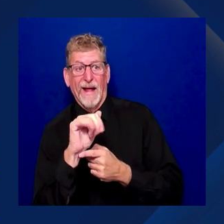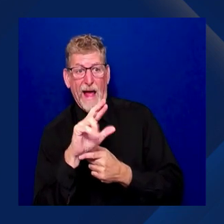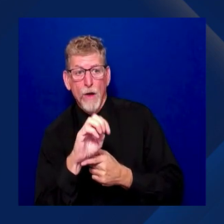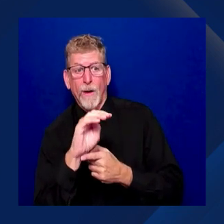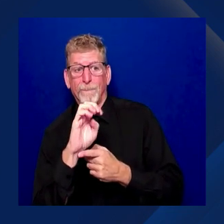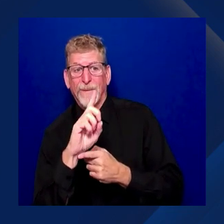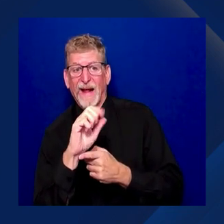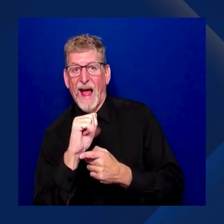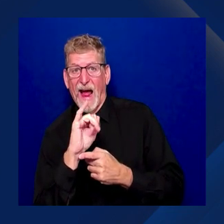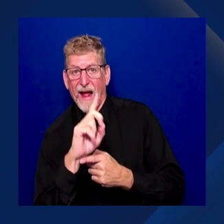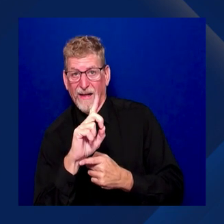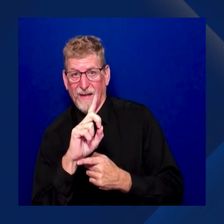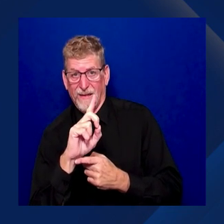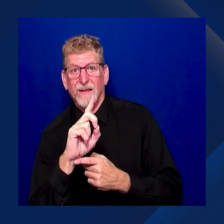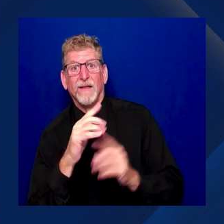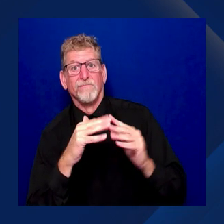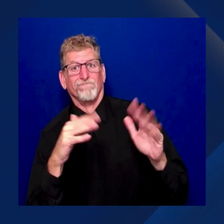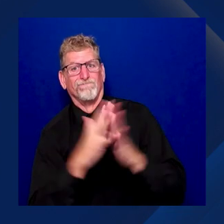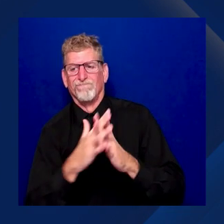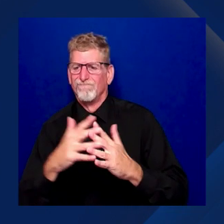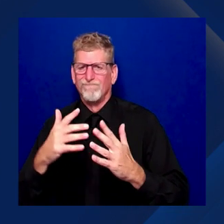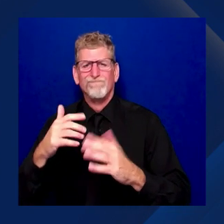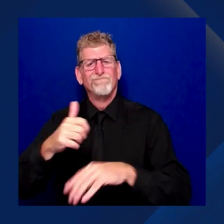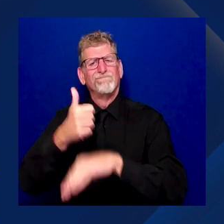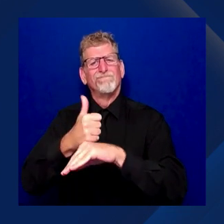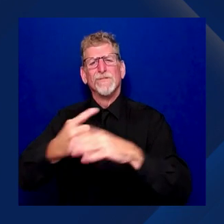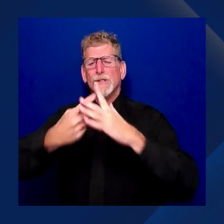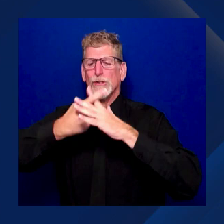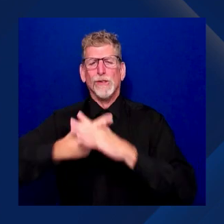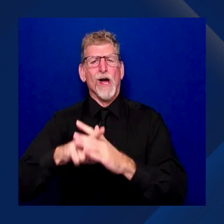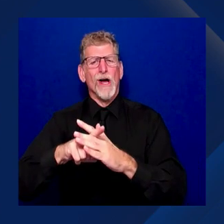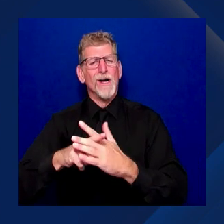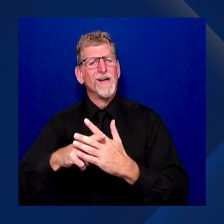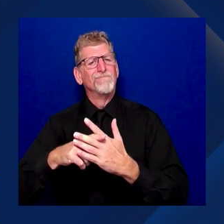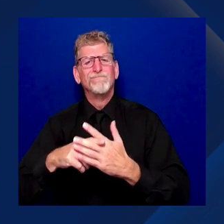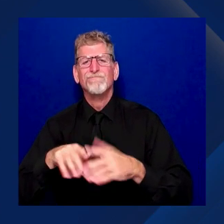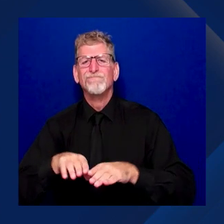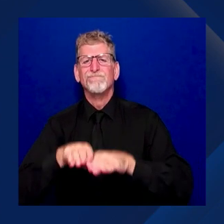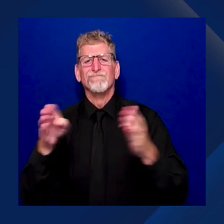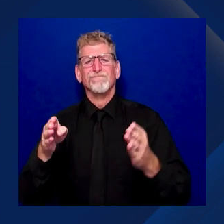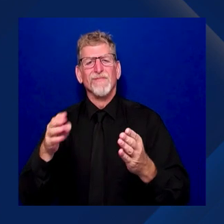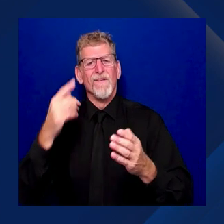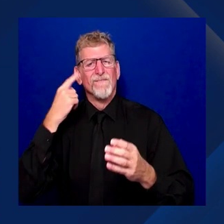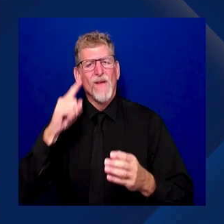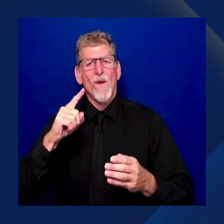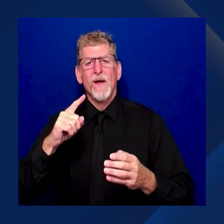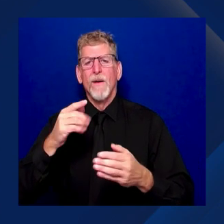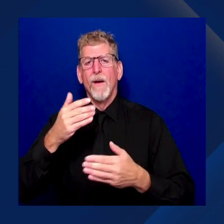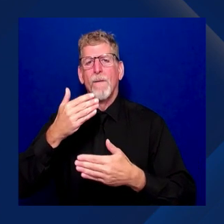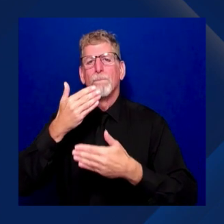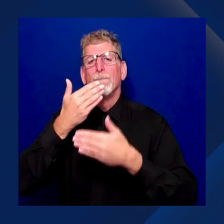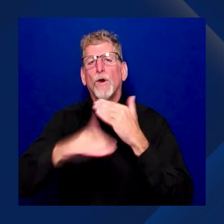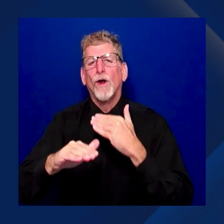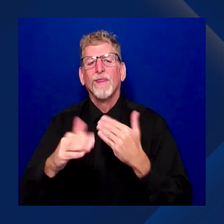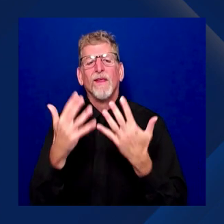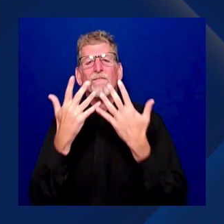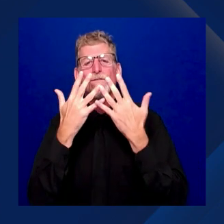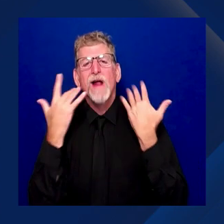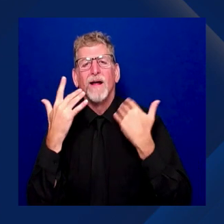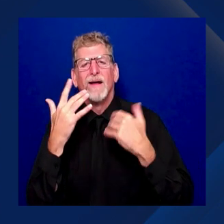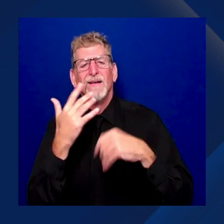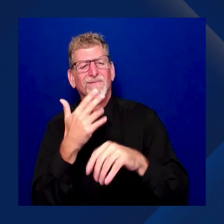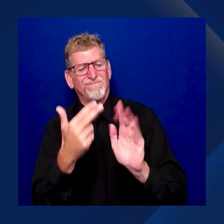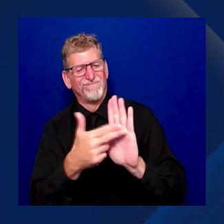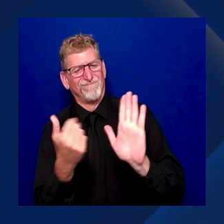to designate birthing-friendly hospitals. So this is a brand new designation. And the